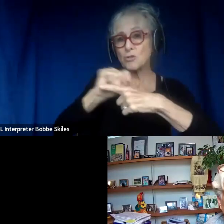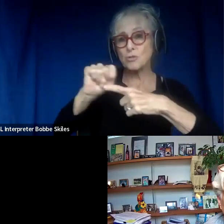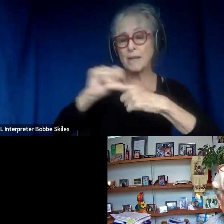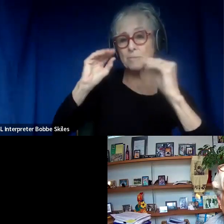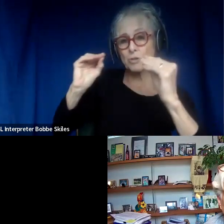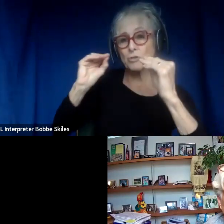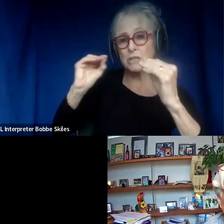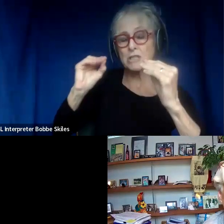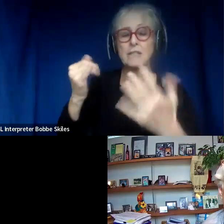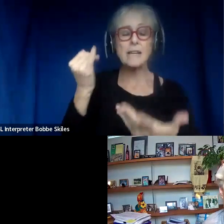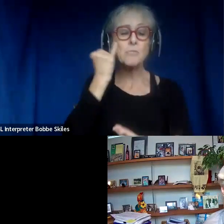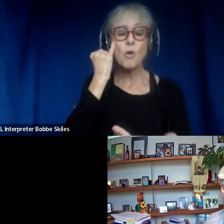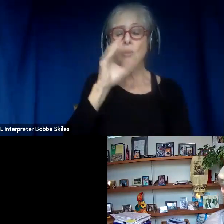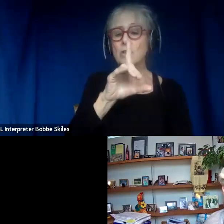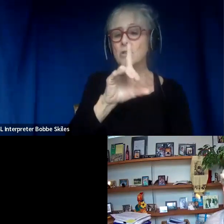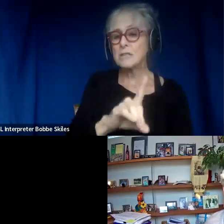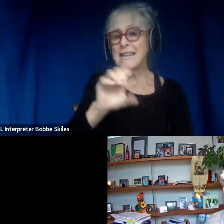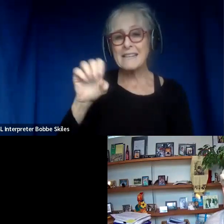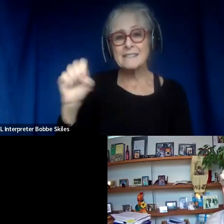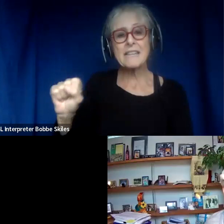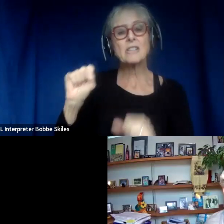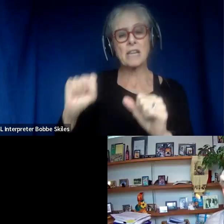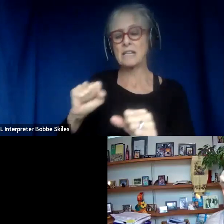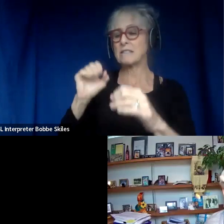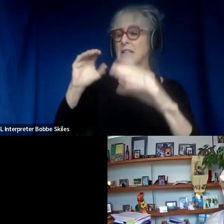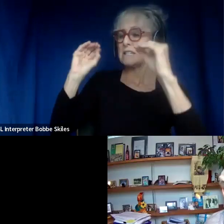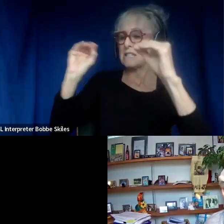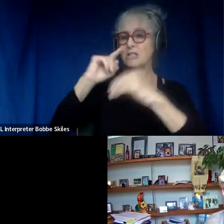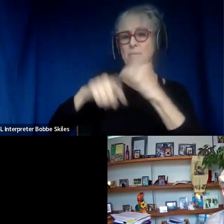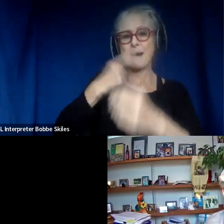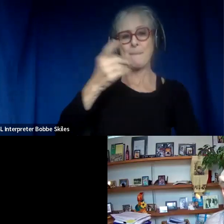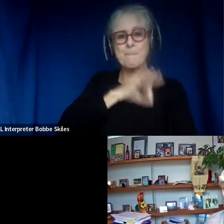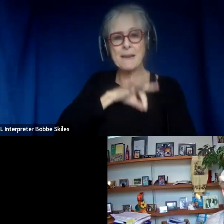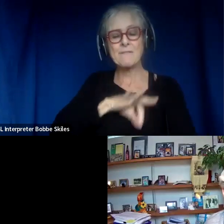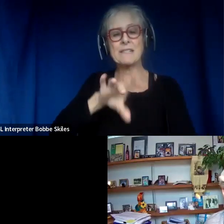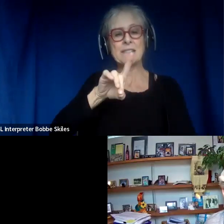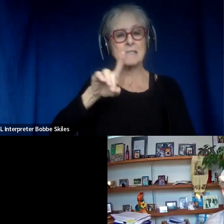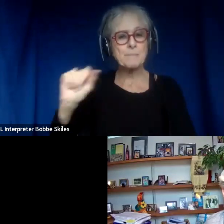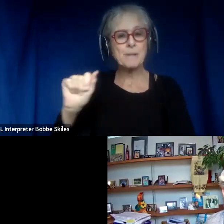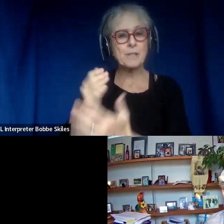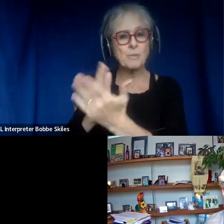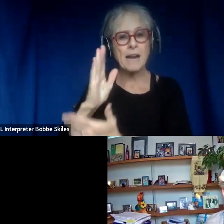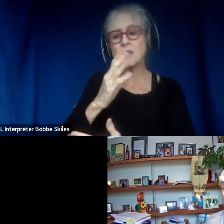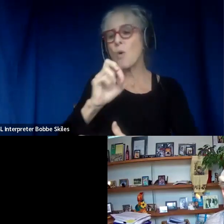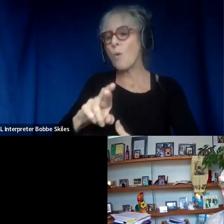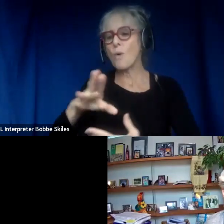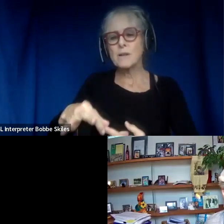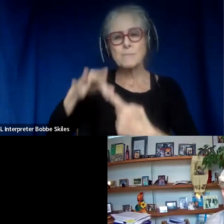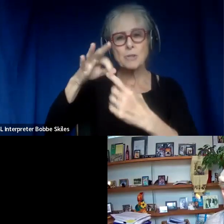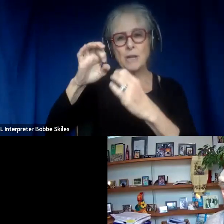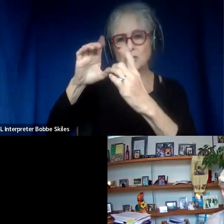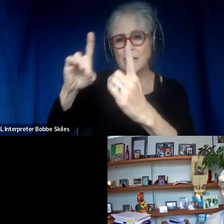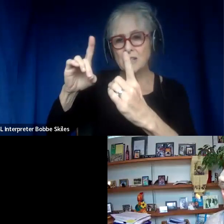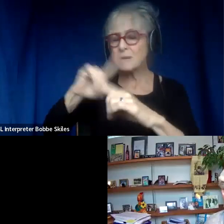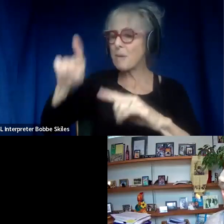if it's Department of Social Services, it could be on benefits eligibility and rights, or special education, but we have to stop at the